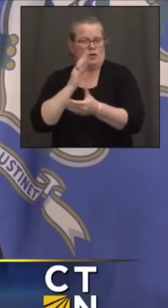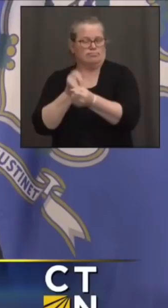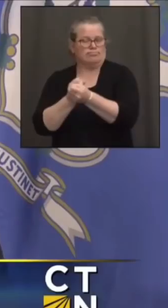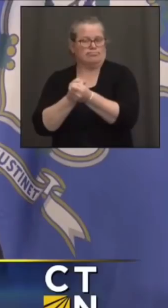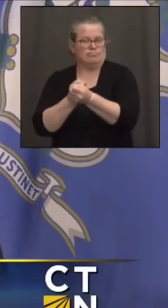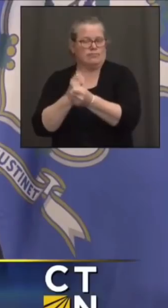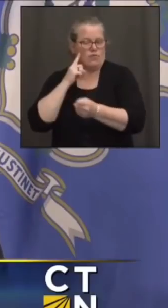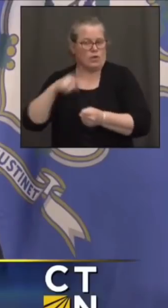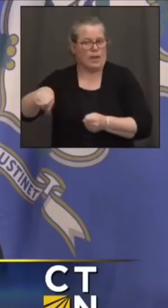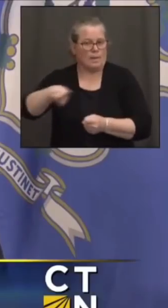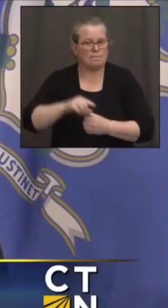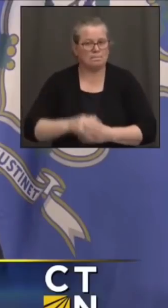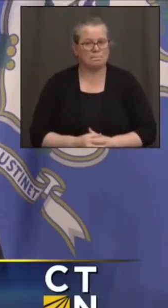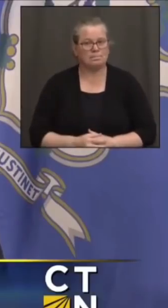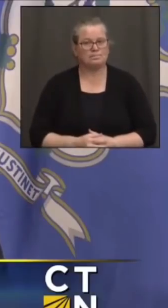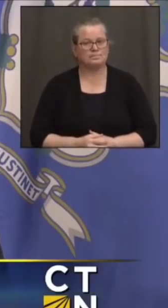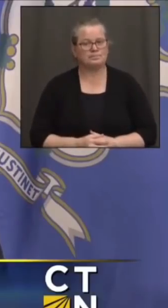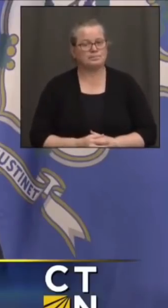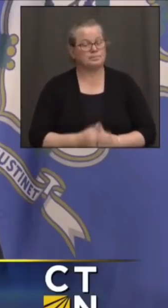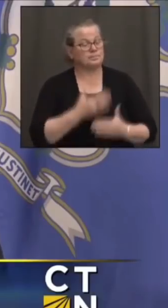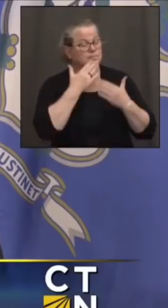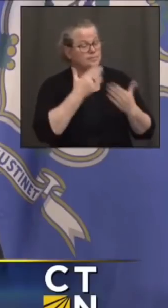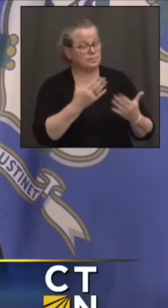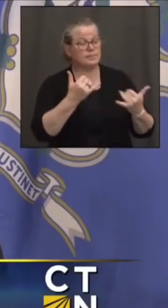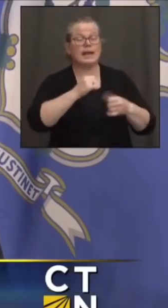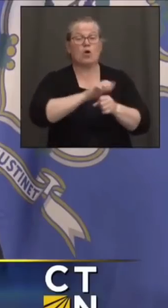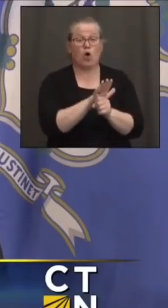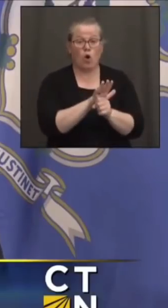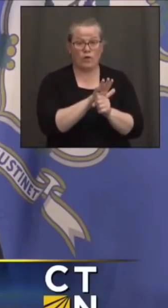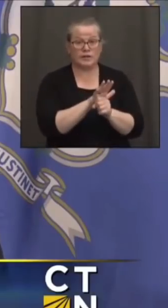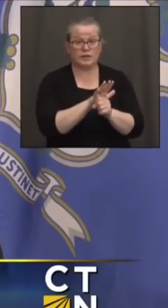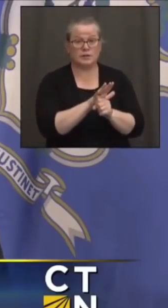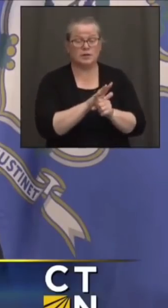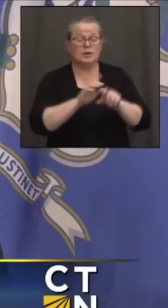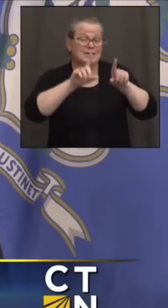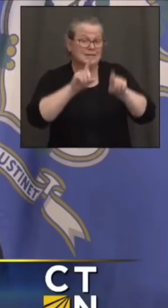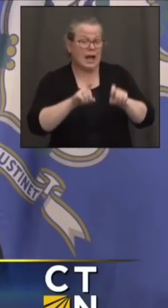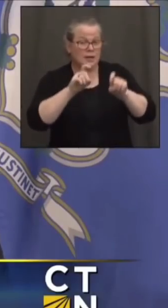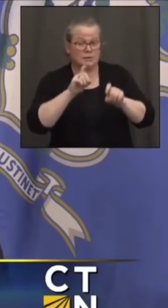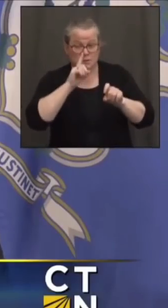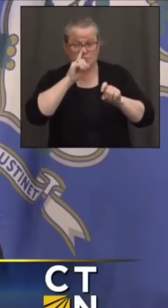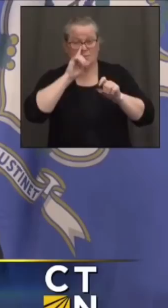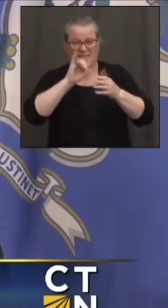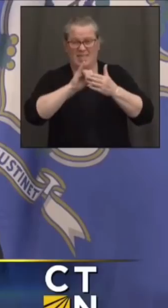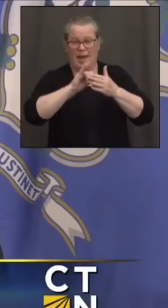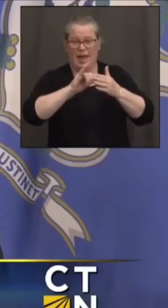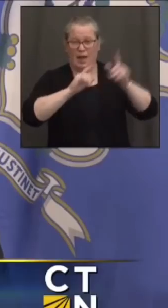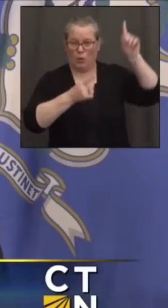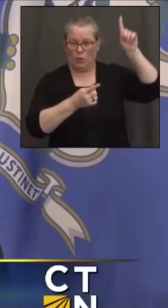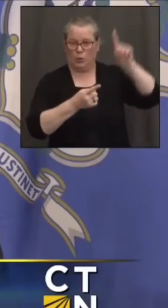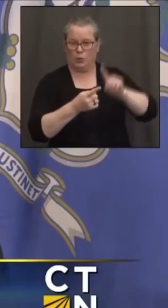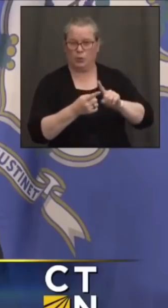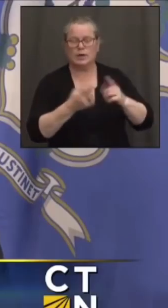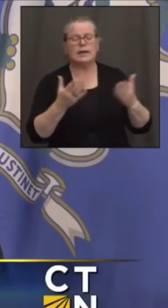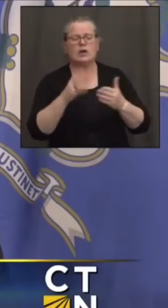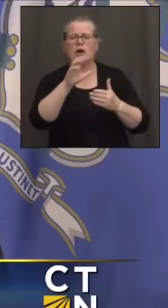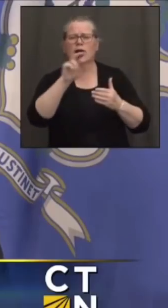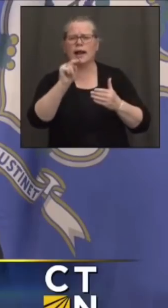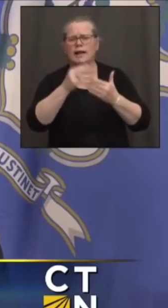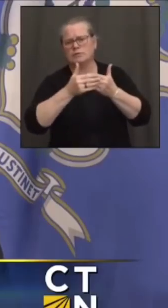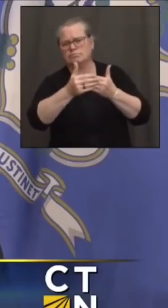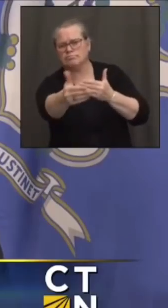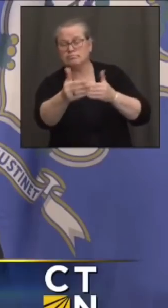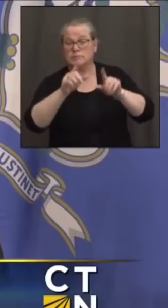Thank you. And with COVID testing decreasing so significantly recently, what is the future of testing in Connecticut?